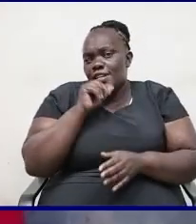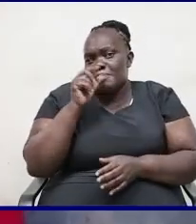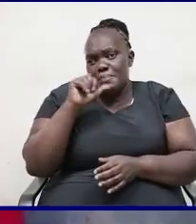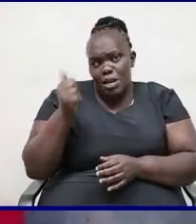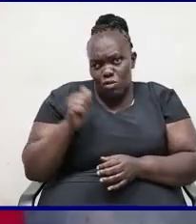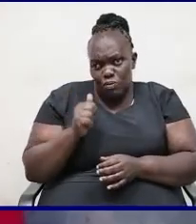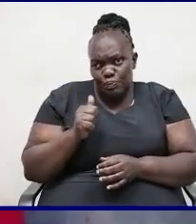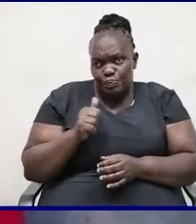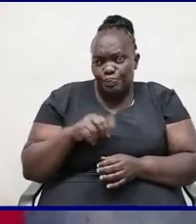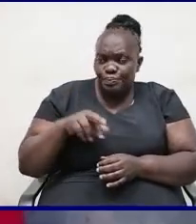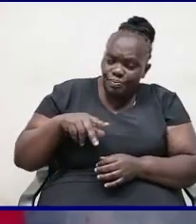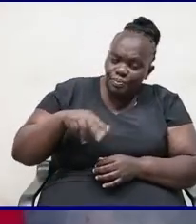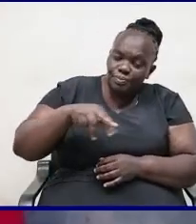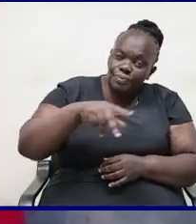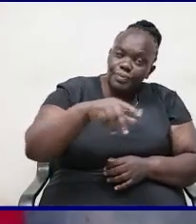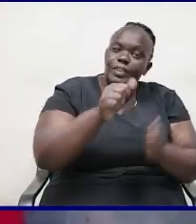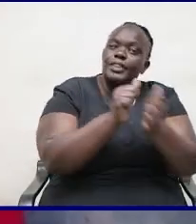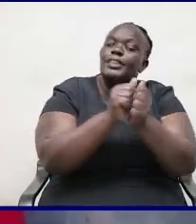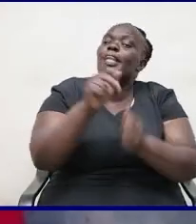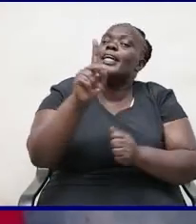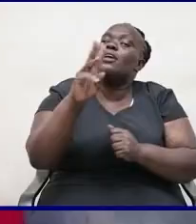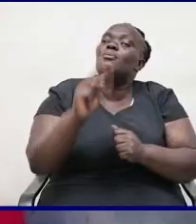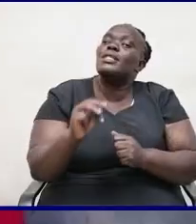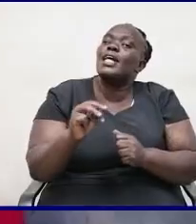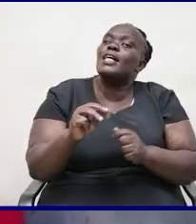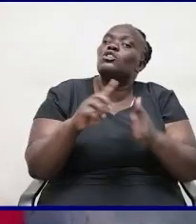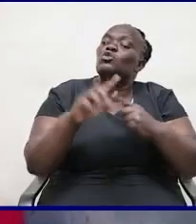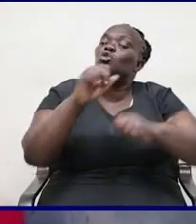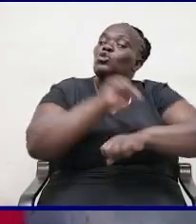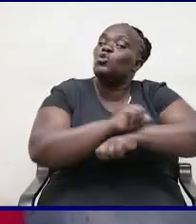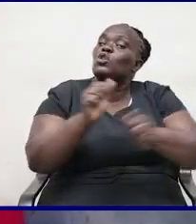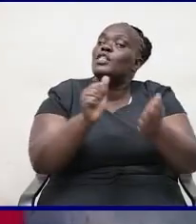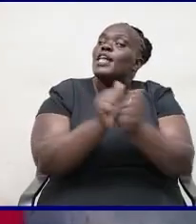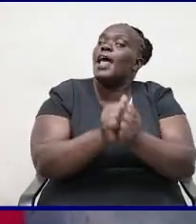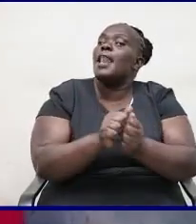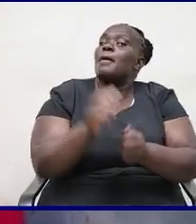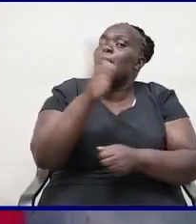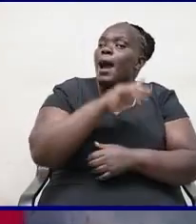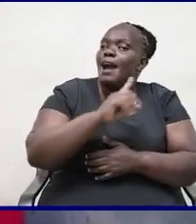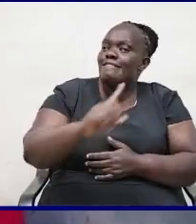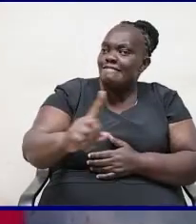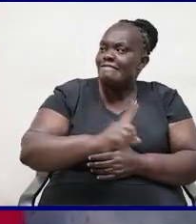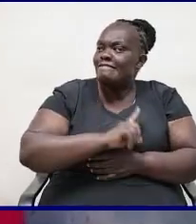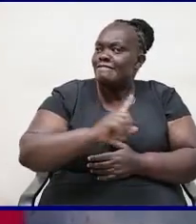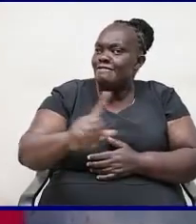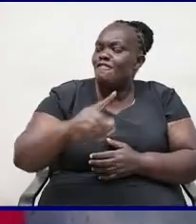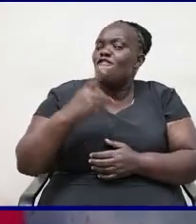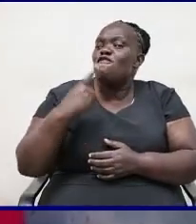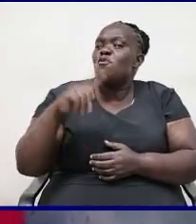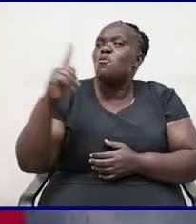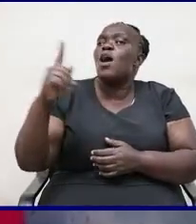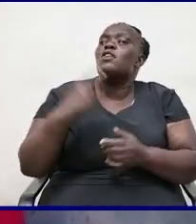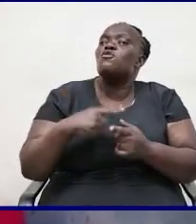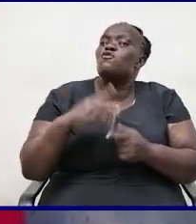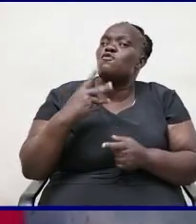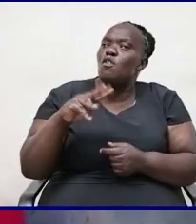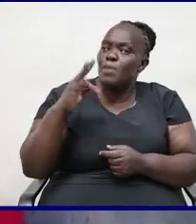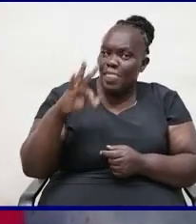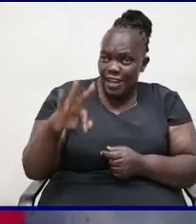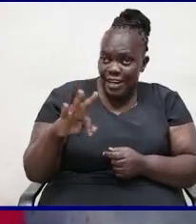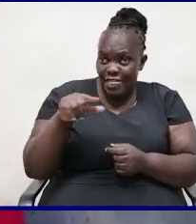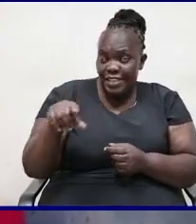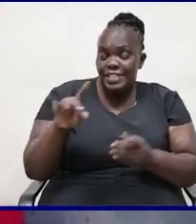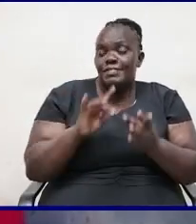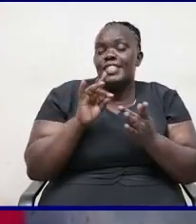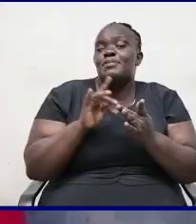I used to foot 10 kilometers to school and 10 back every day from Form 1 to Form 3. In